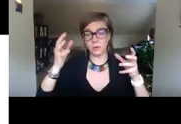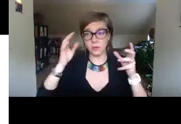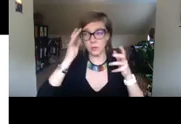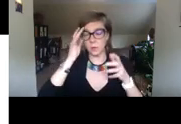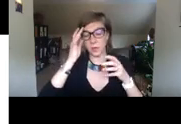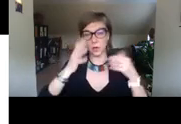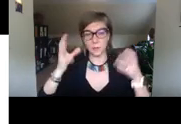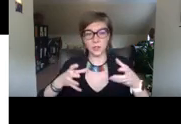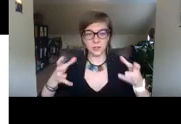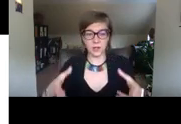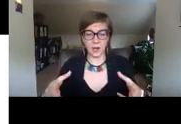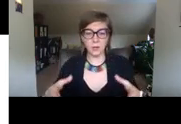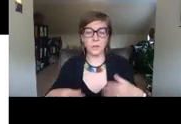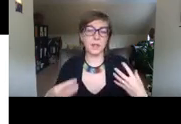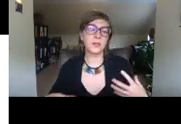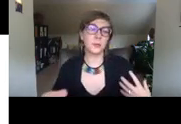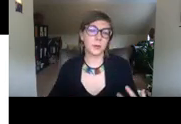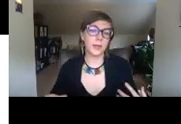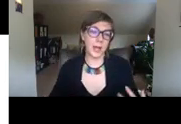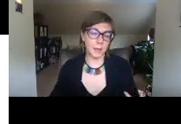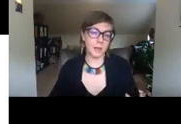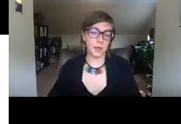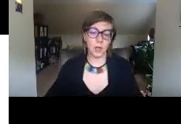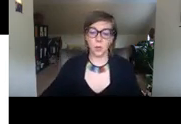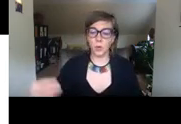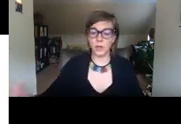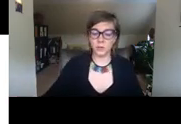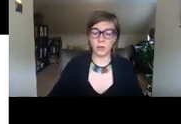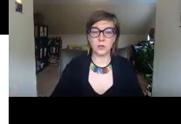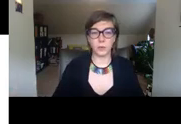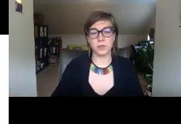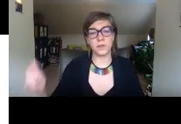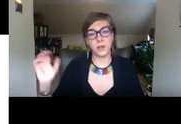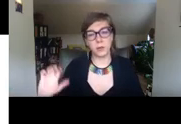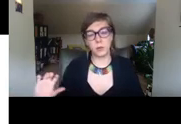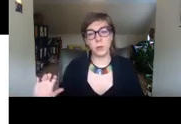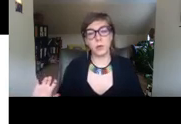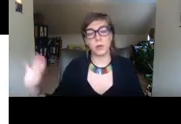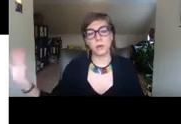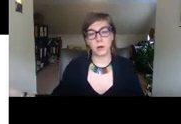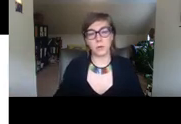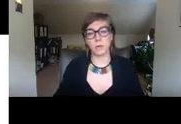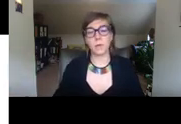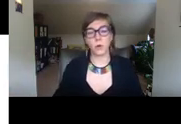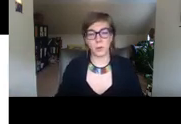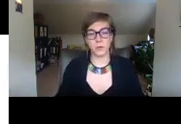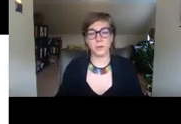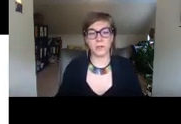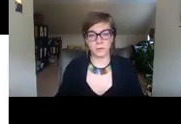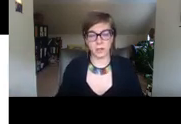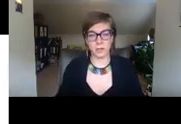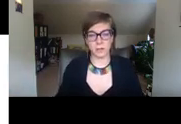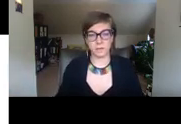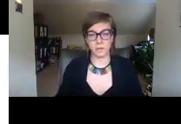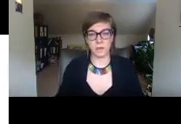that when they talk to patients now, the patients were really happy when they saw interpreters that they knew from working with them